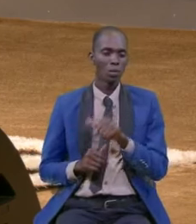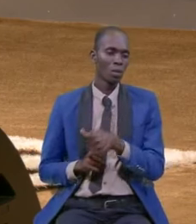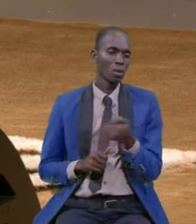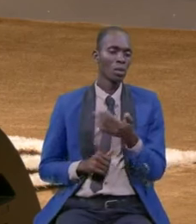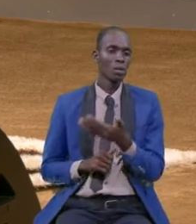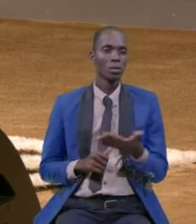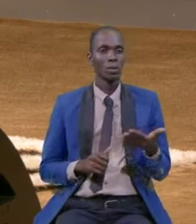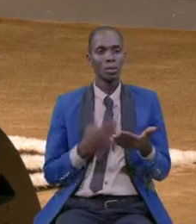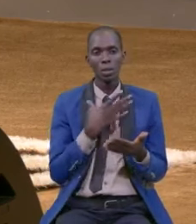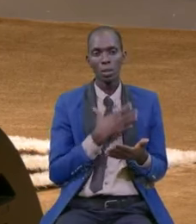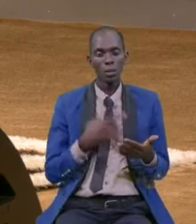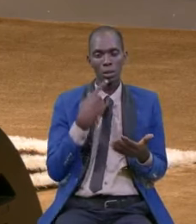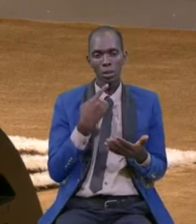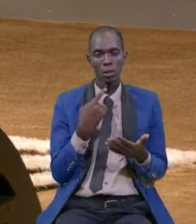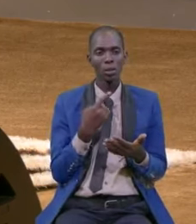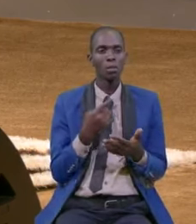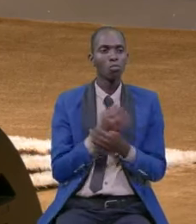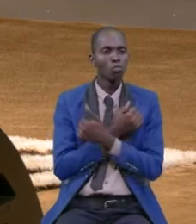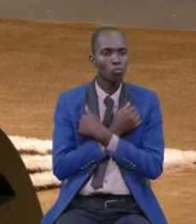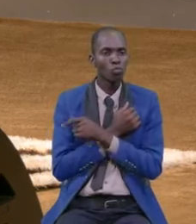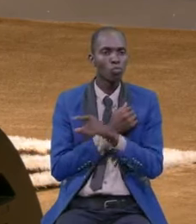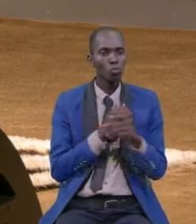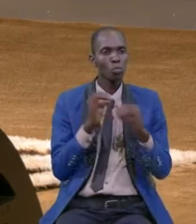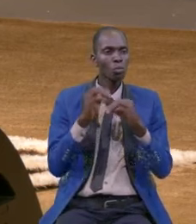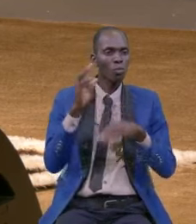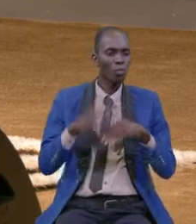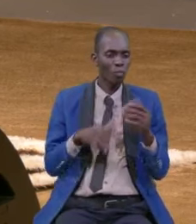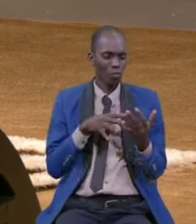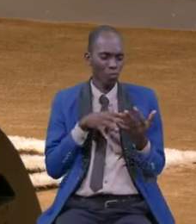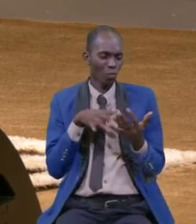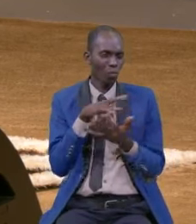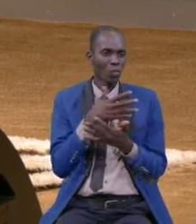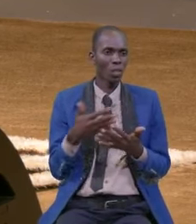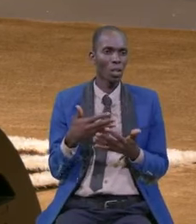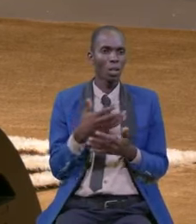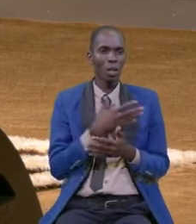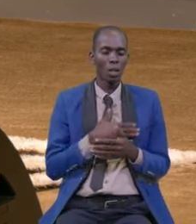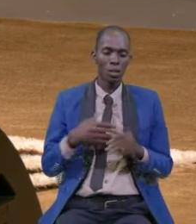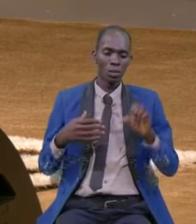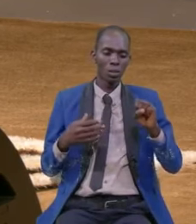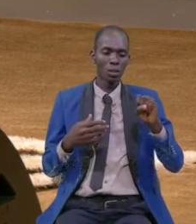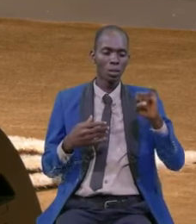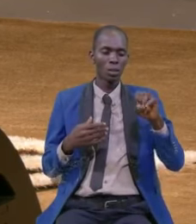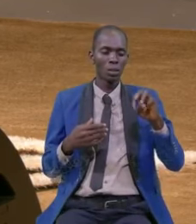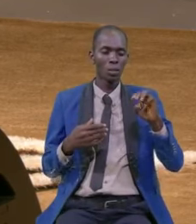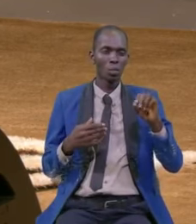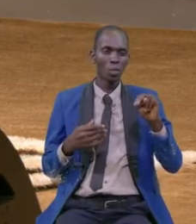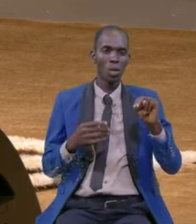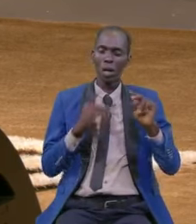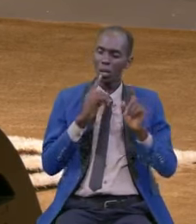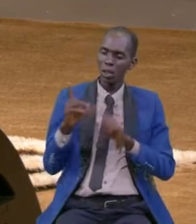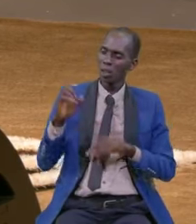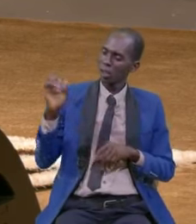than this he say unto him ye Lord thou knowest that I love